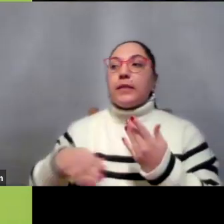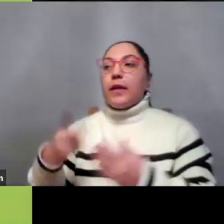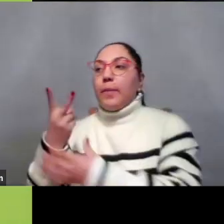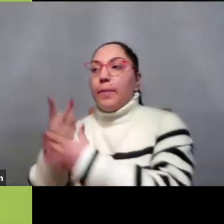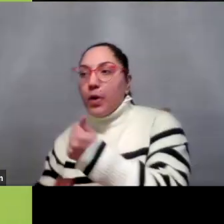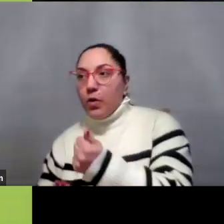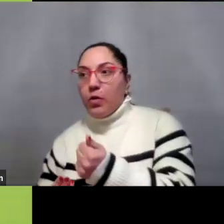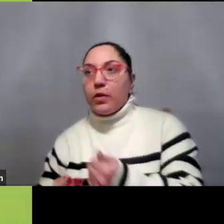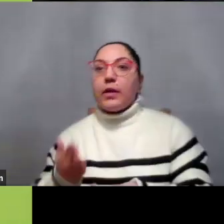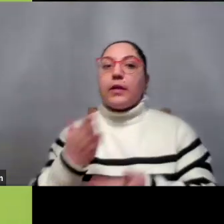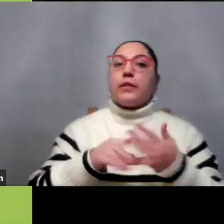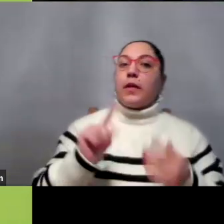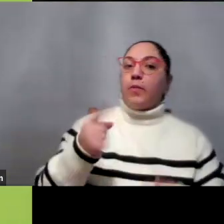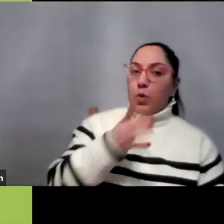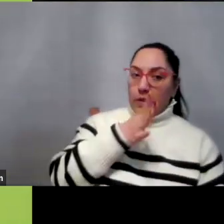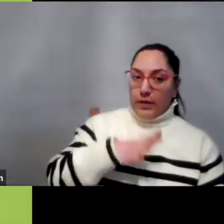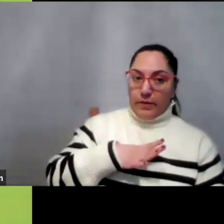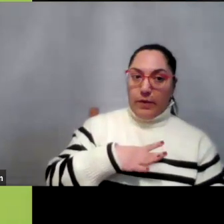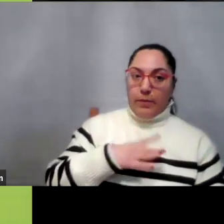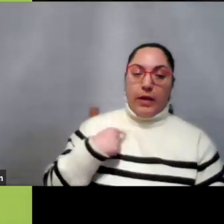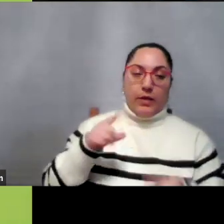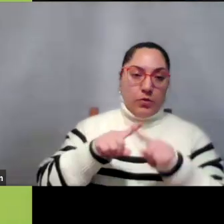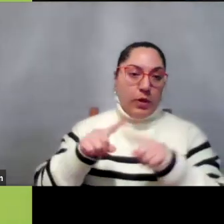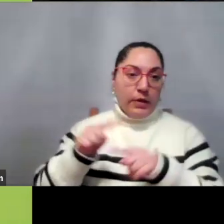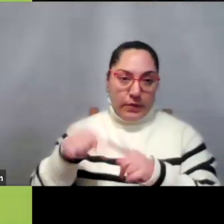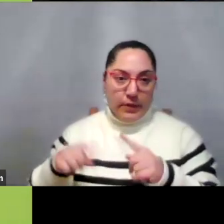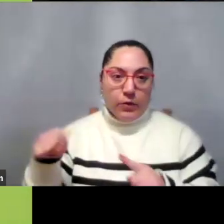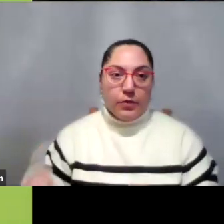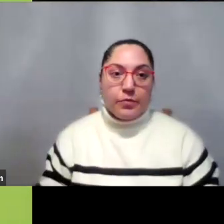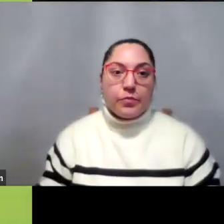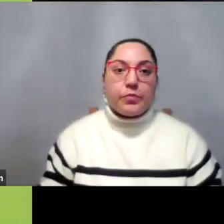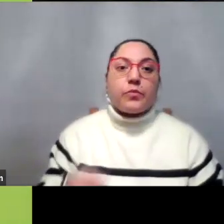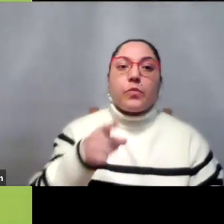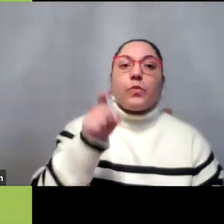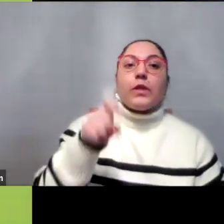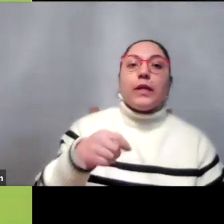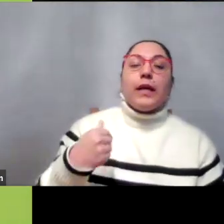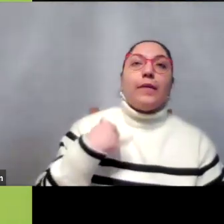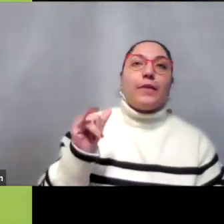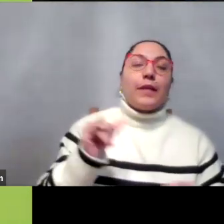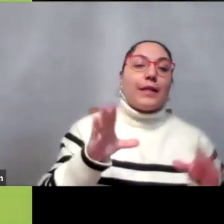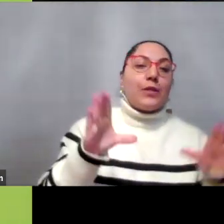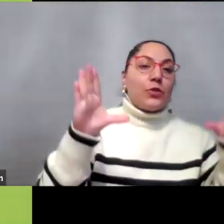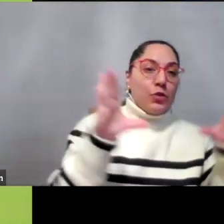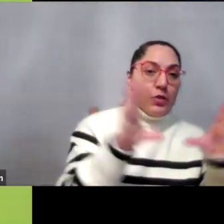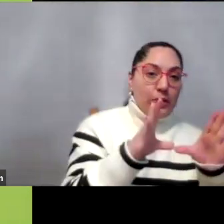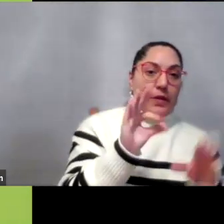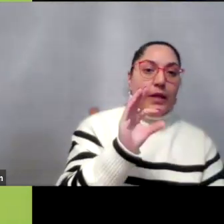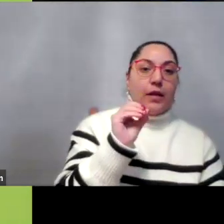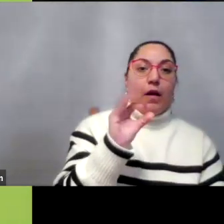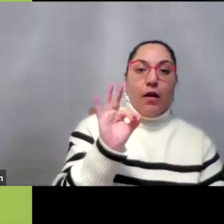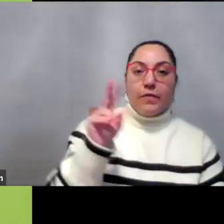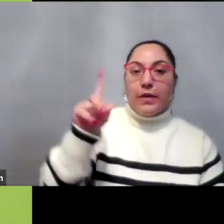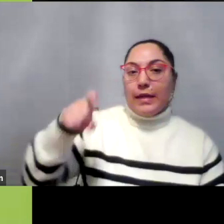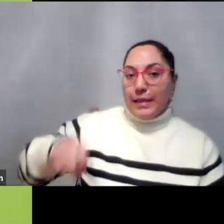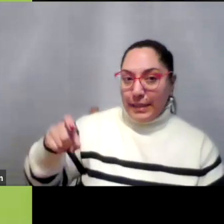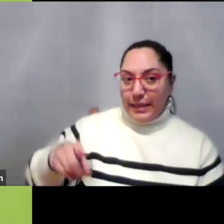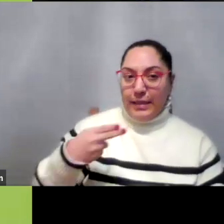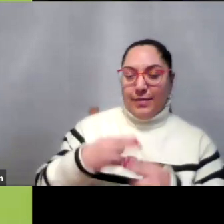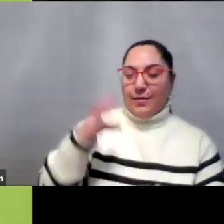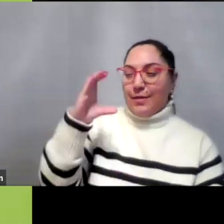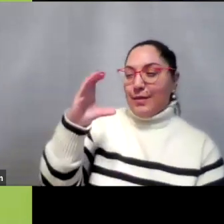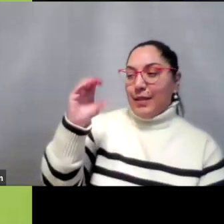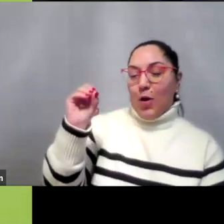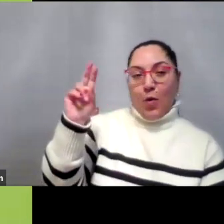high threshold for a admission process. A certificate of need or a con is required. And I do have a PowerPoint that